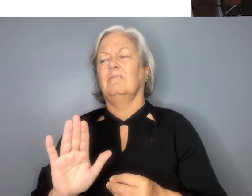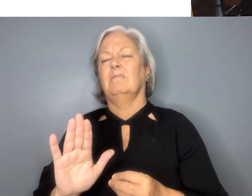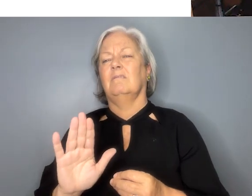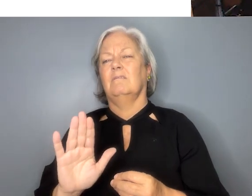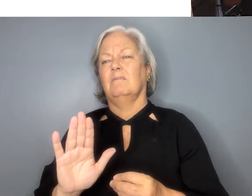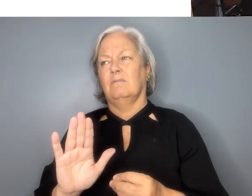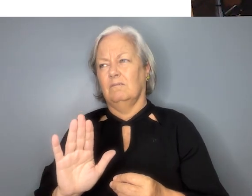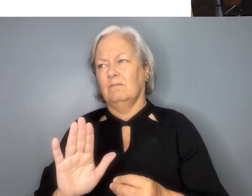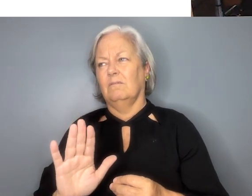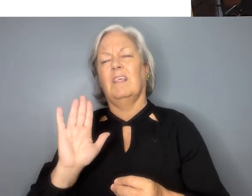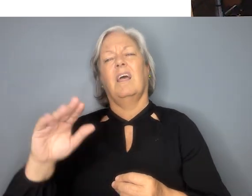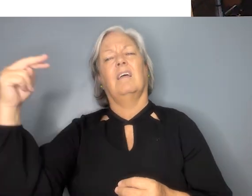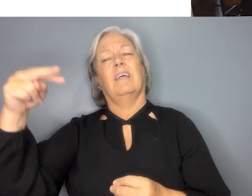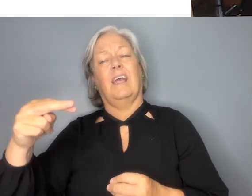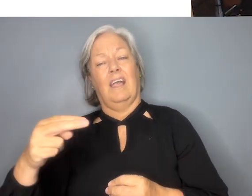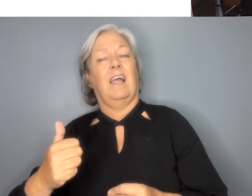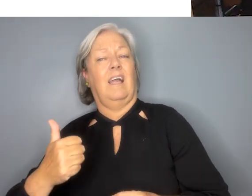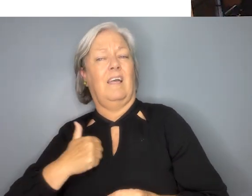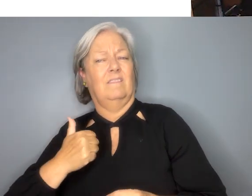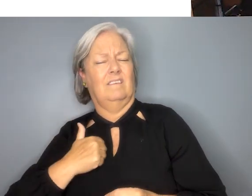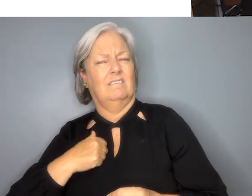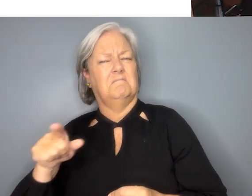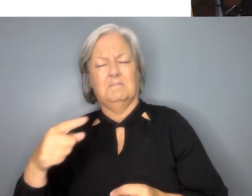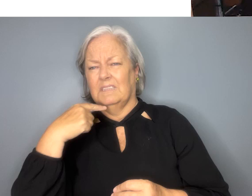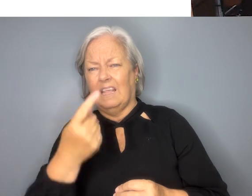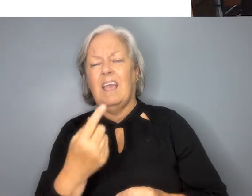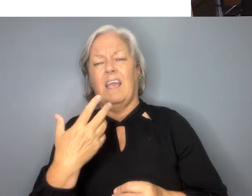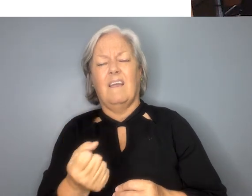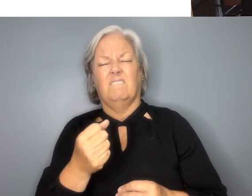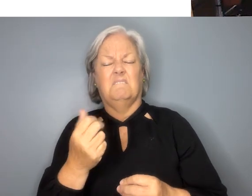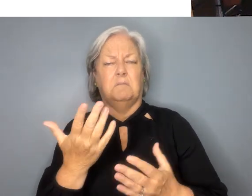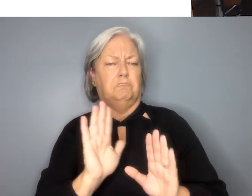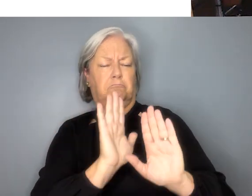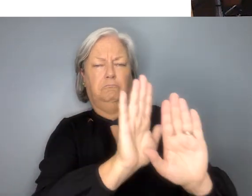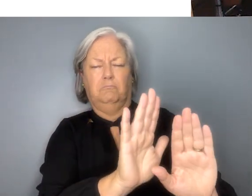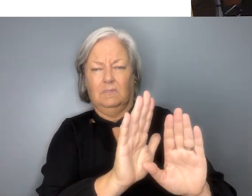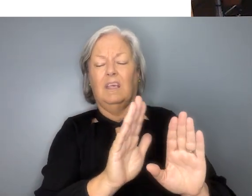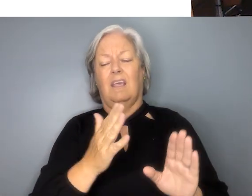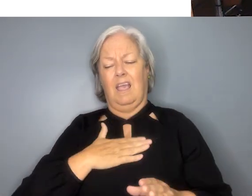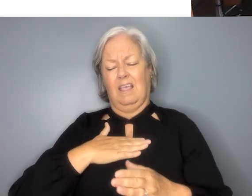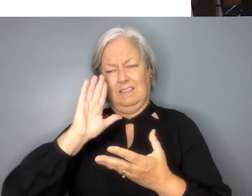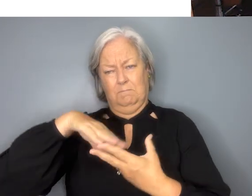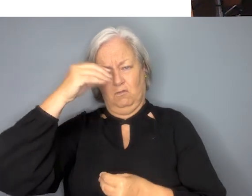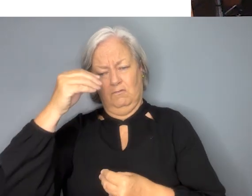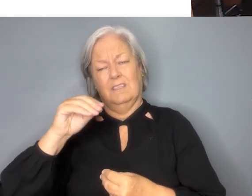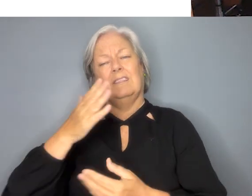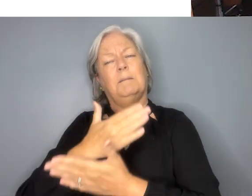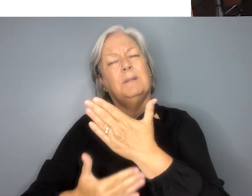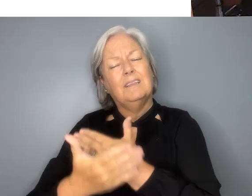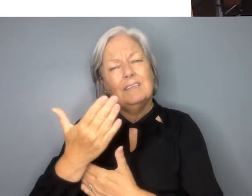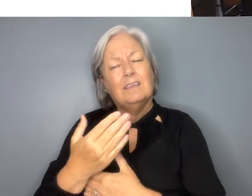the Canadian point of view where there's the two-spirit people. So when you have a disability, I say there's many spirits because